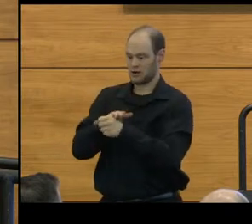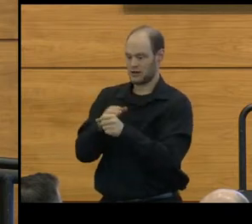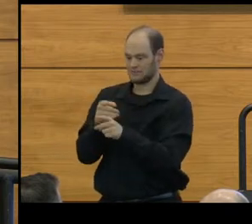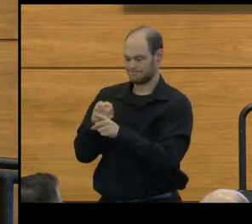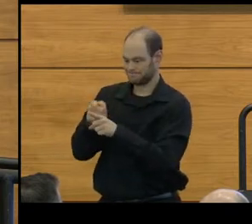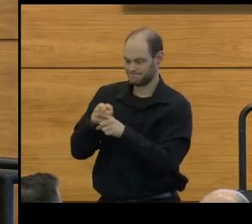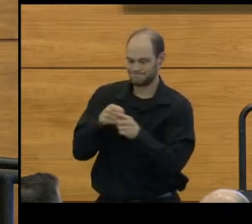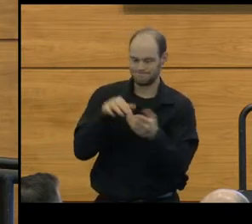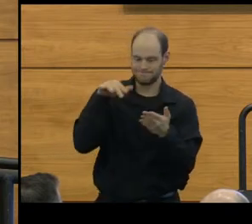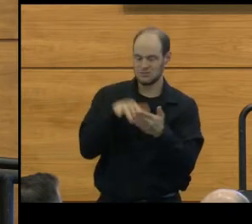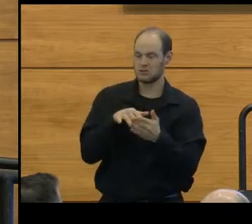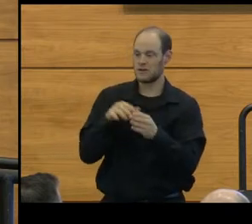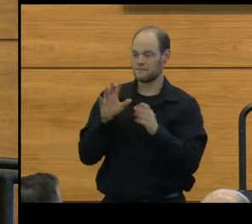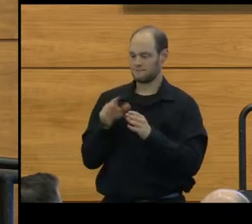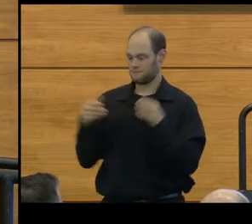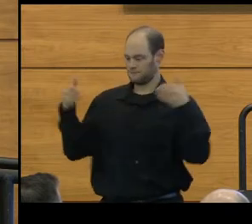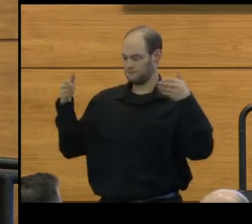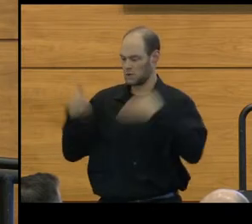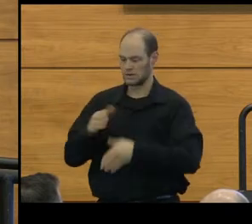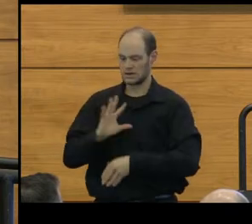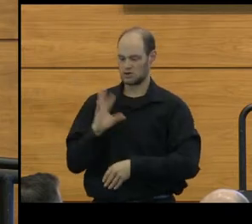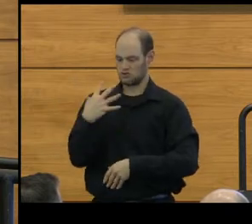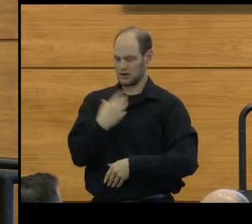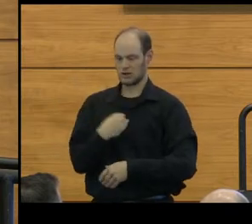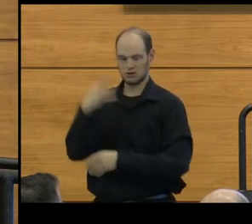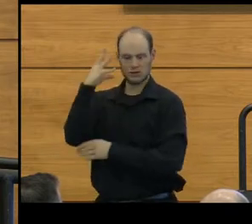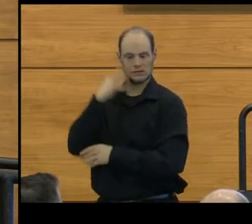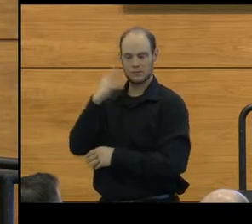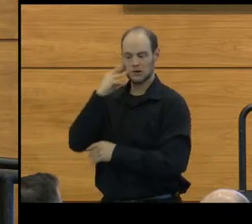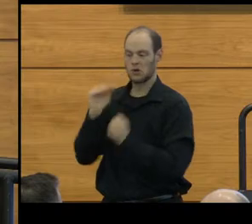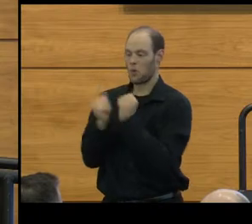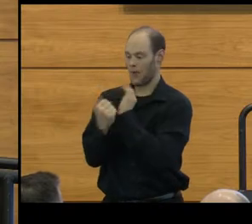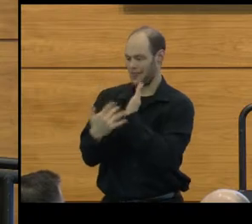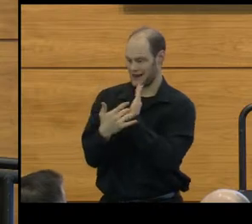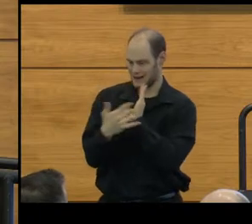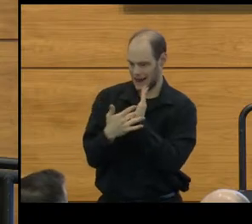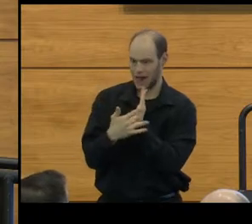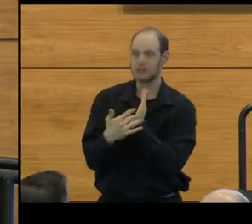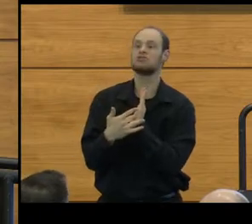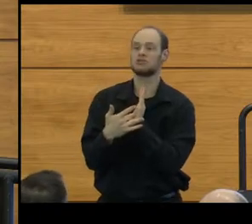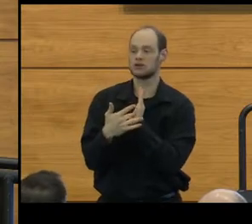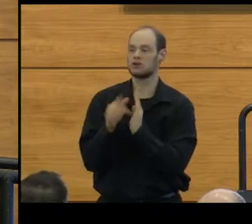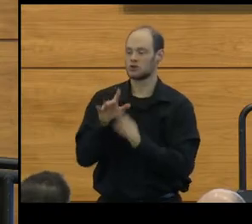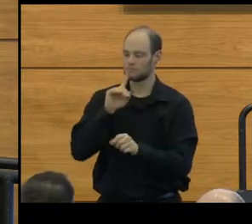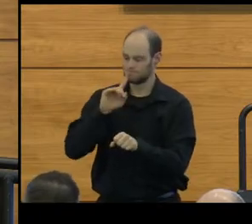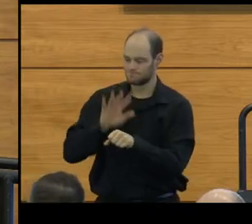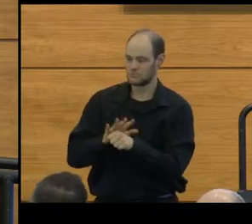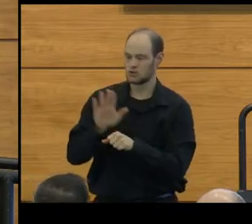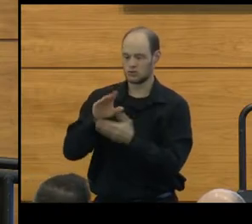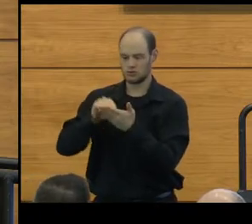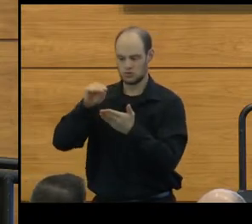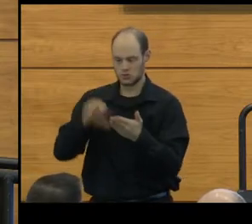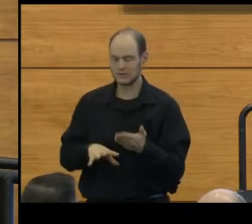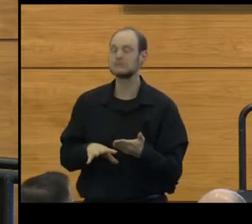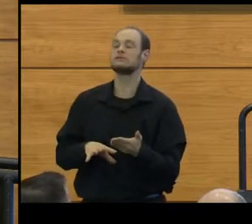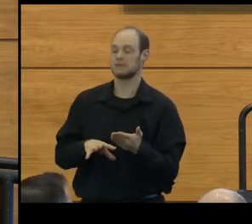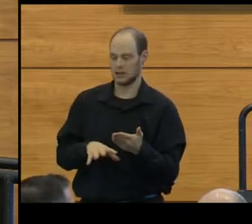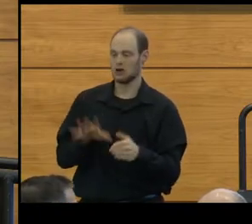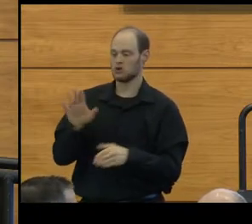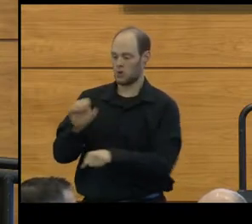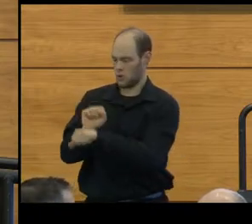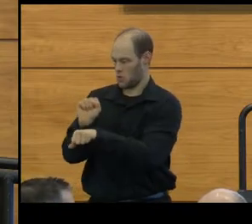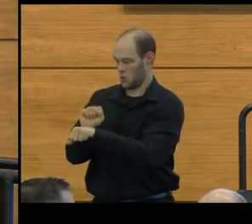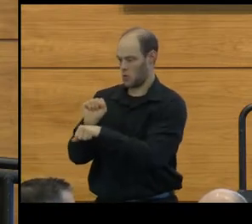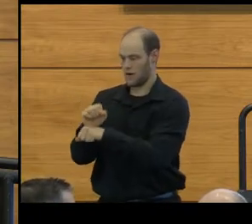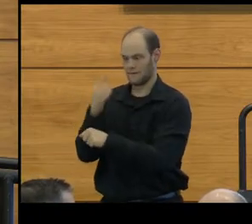study focused on transgender experiences with technology, your commitment to your students, and your